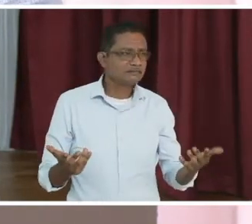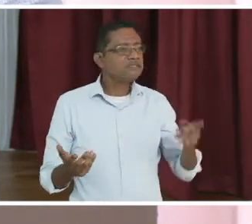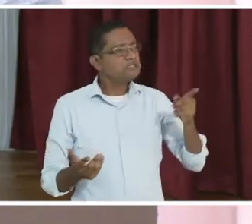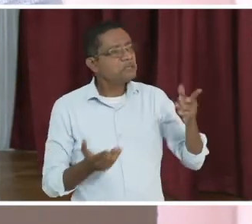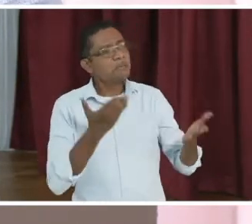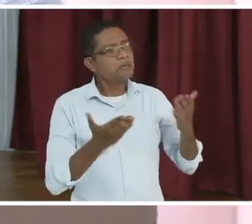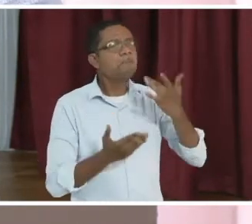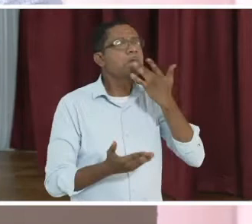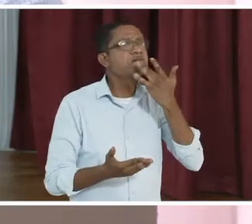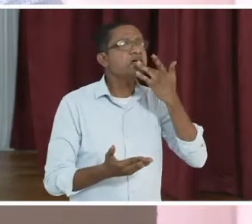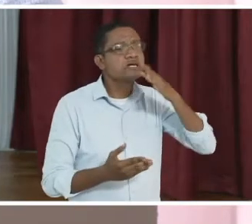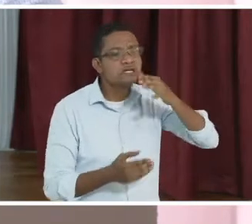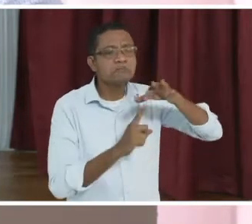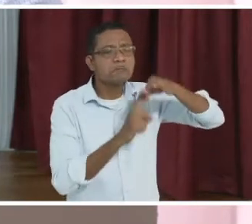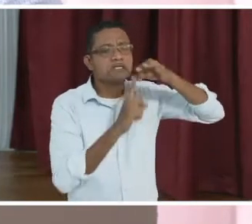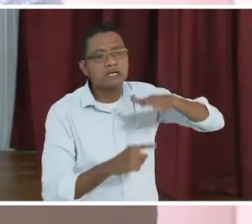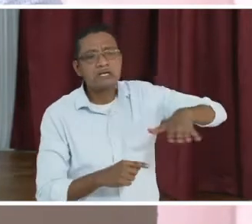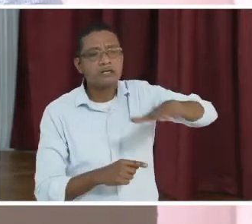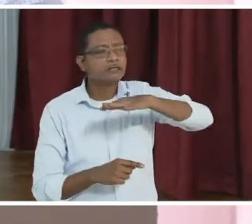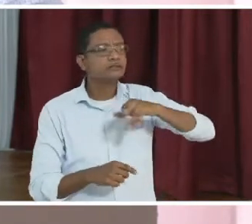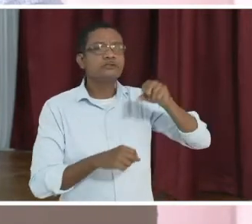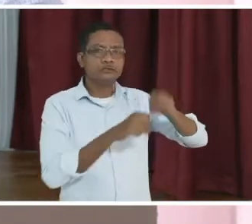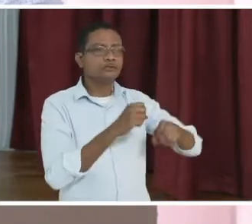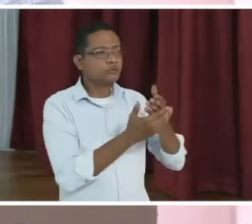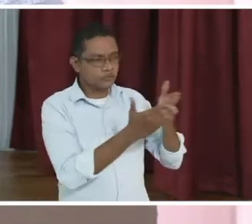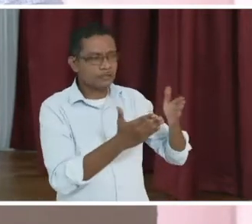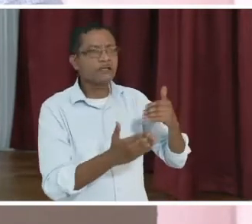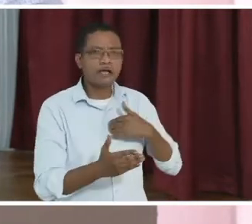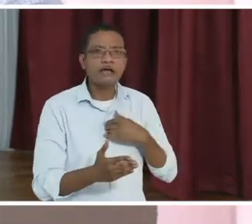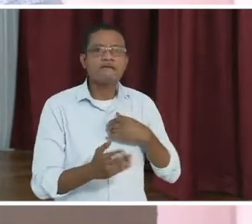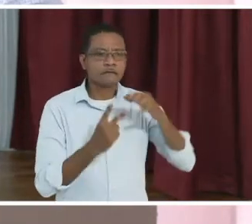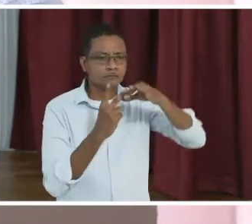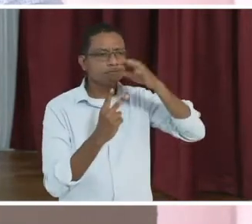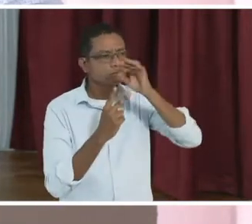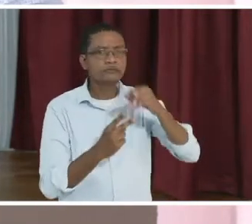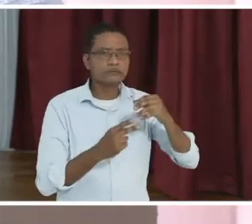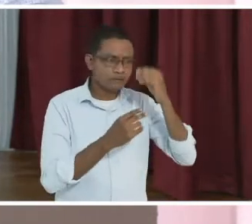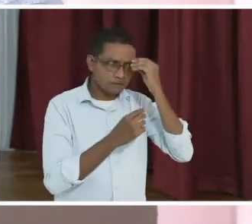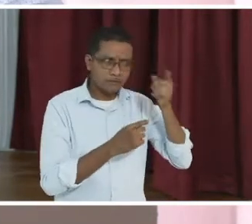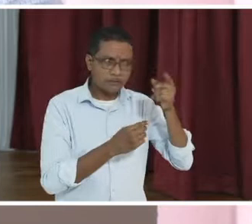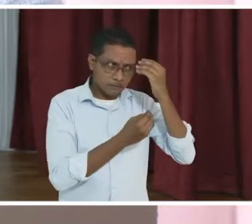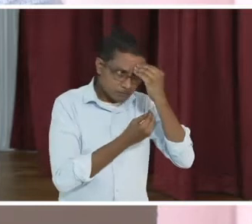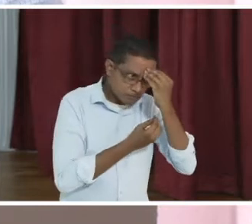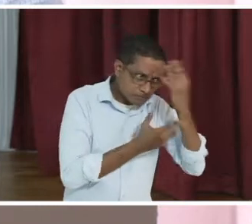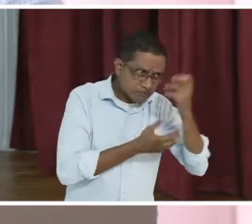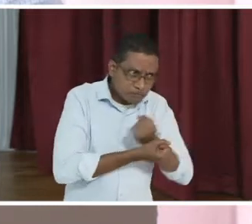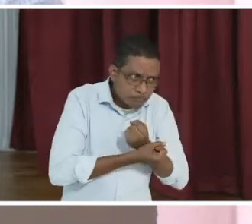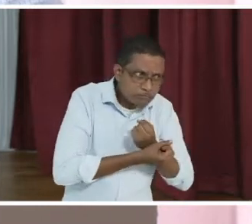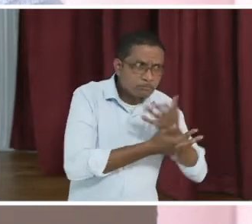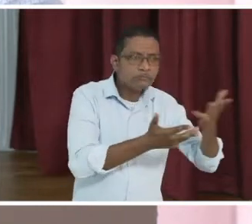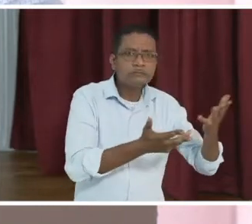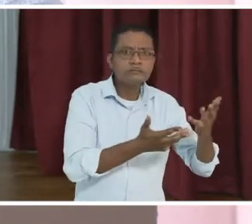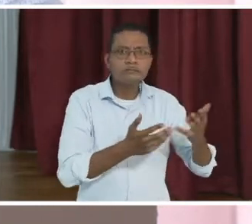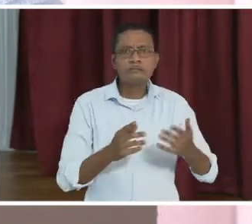particular area, so our customers have the option. And the information is provided by our very equipped allocations